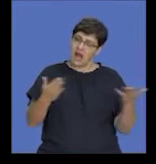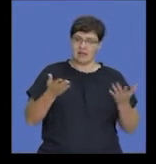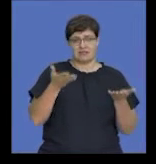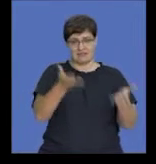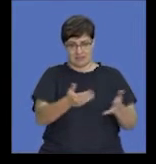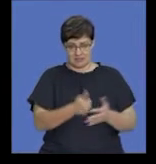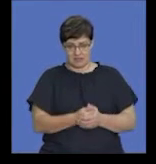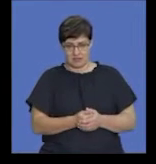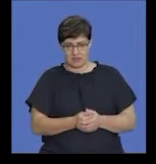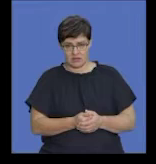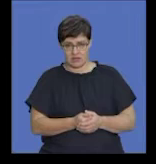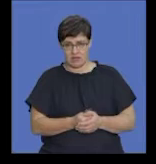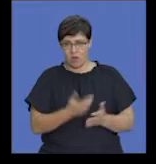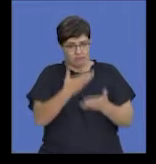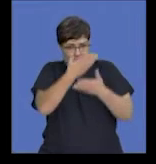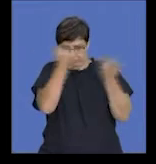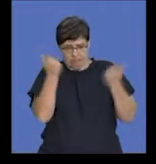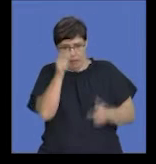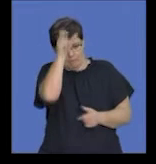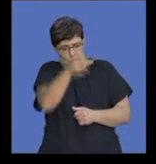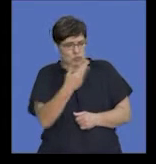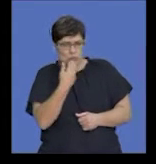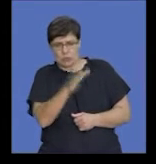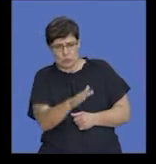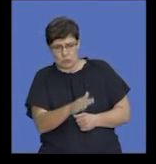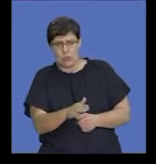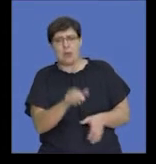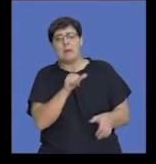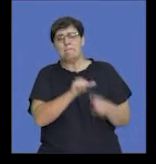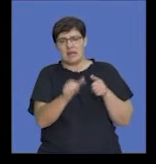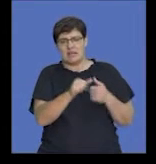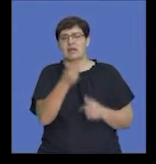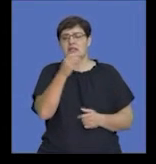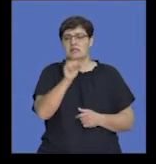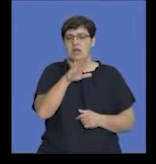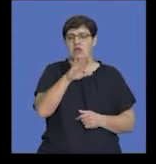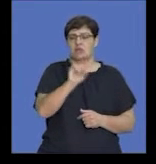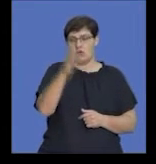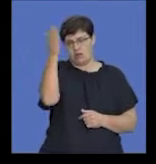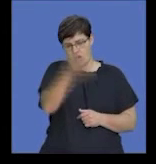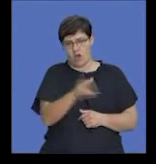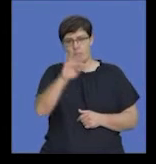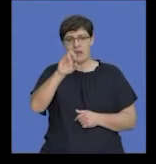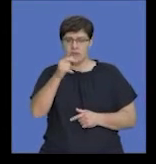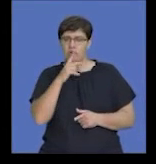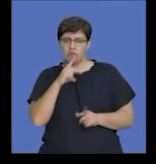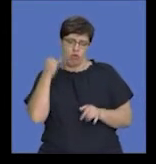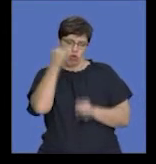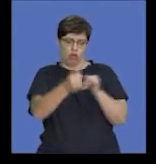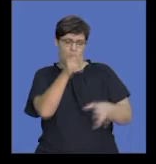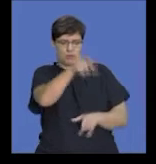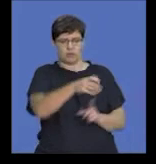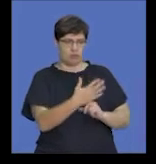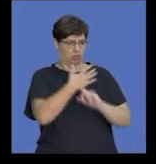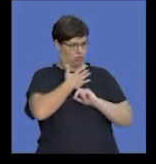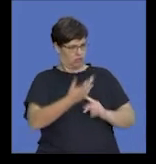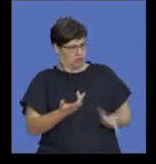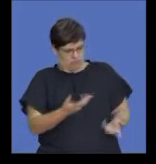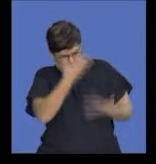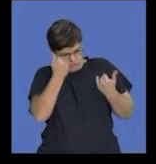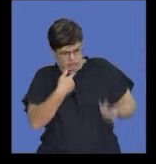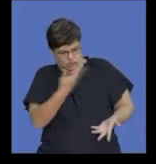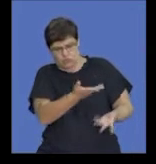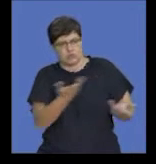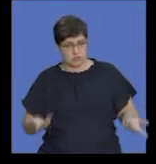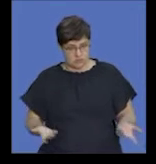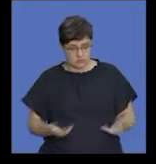If you don't know who you're speaking to, it's safer to do dear sir or madam, not to insult anybody or feel that you have incorrectly